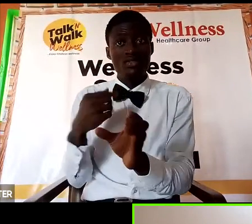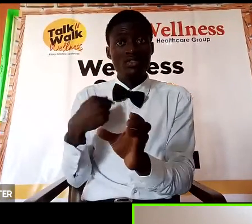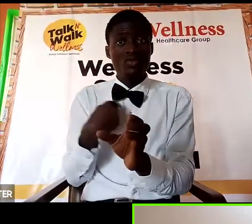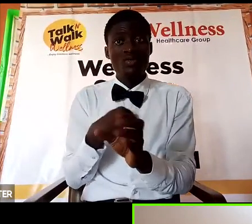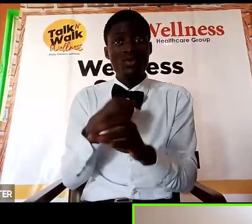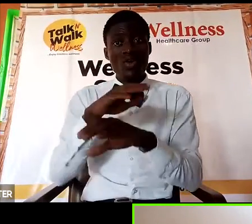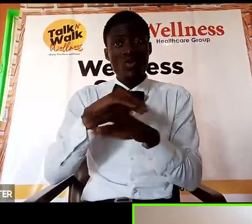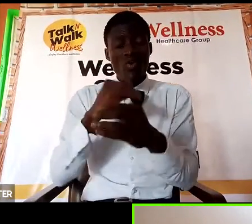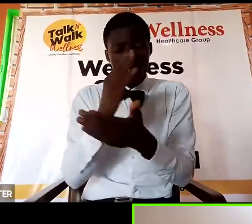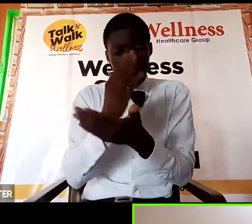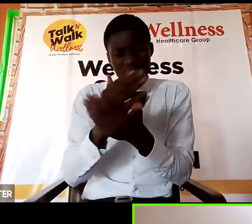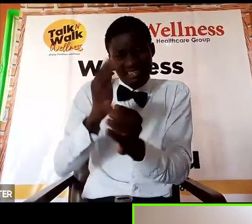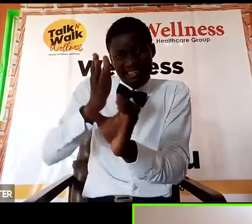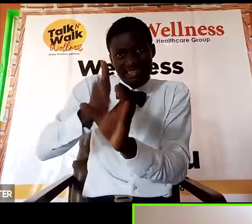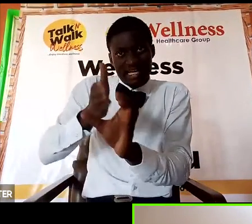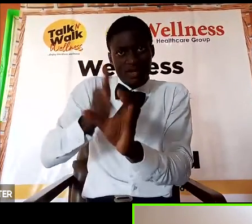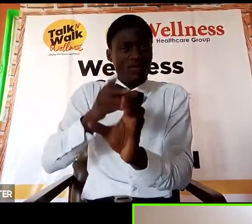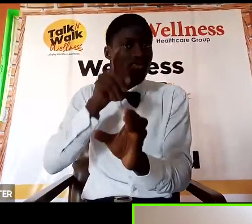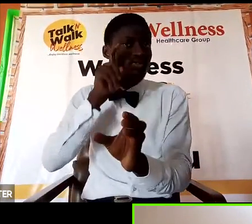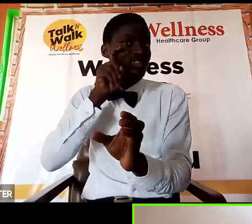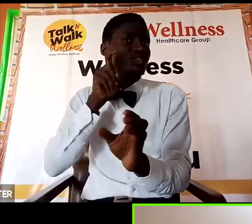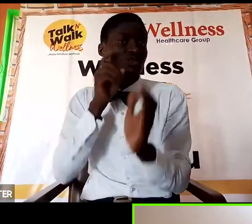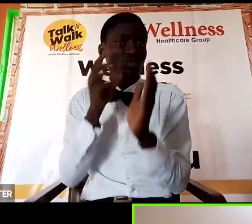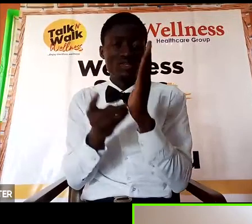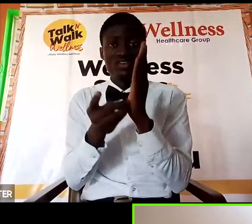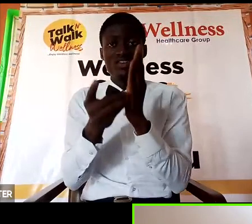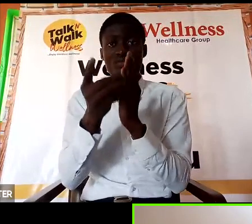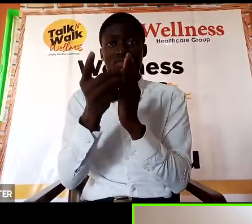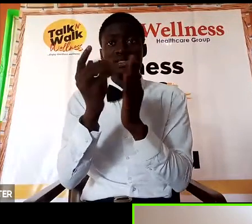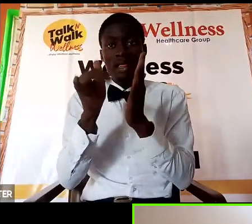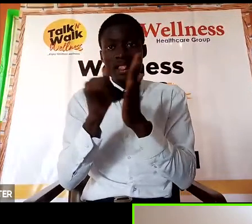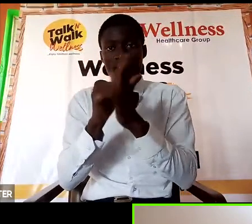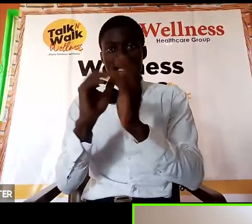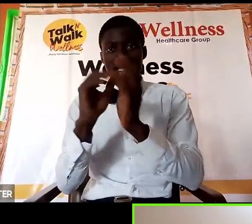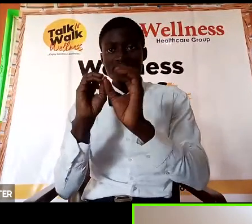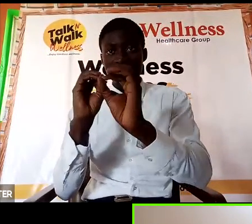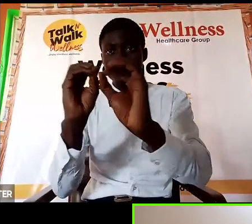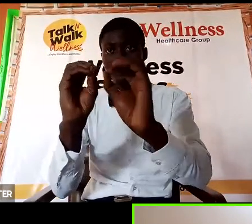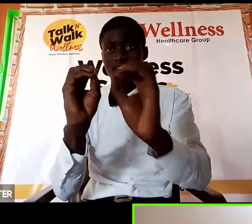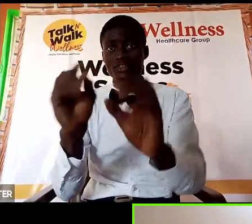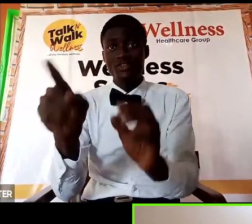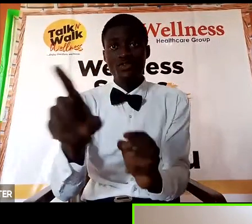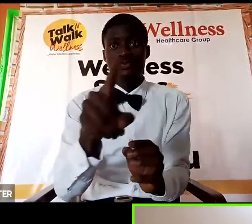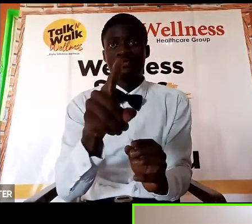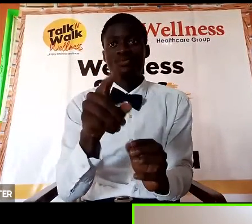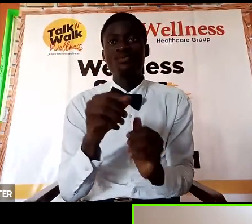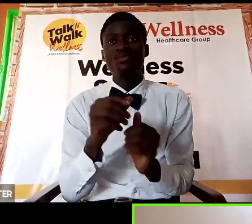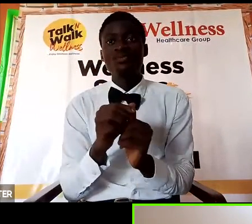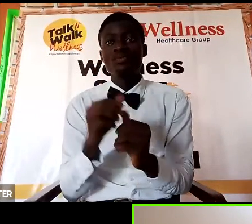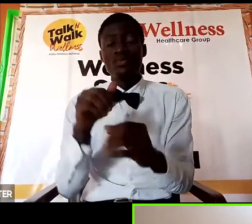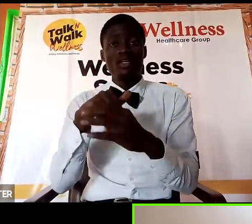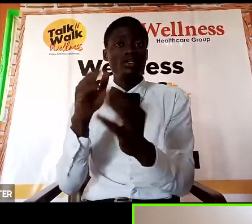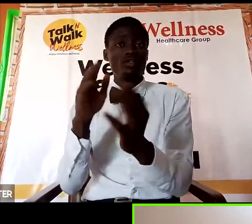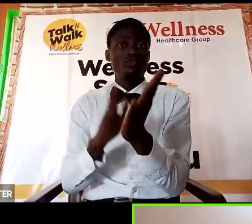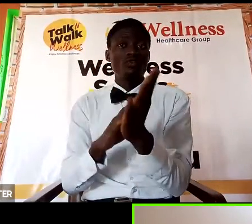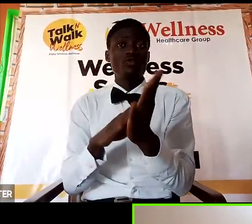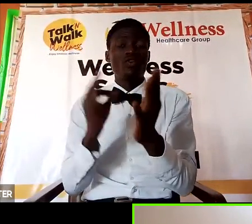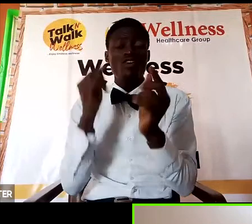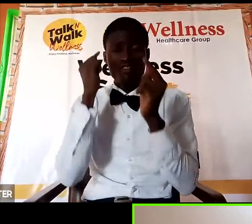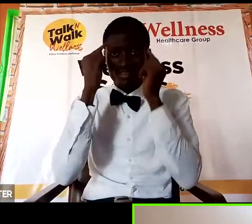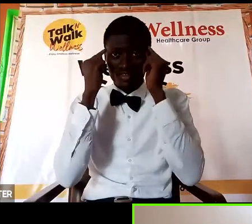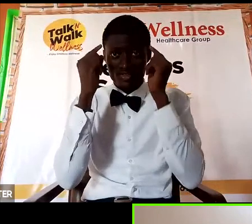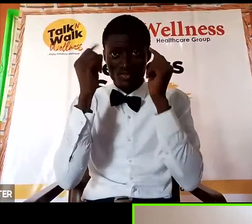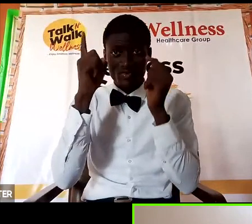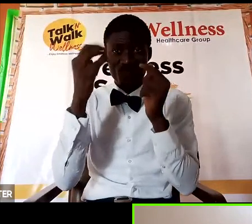development. And that teaches you, is a school of thought of one of the father of psychologists,